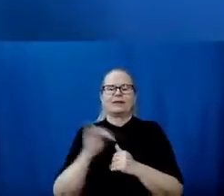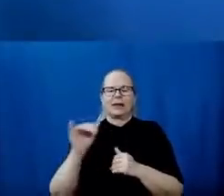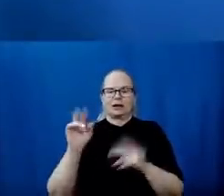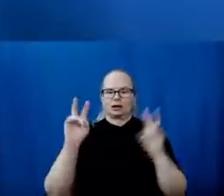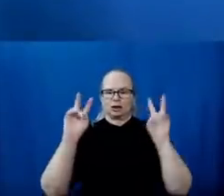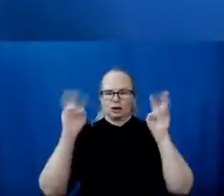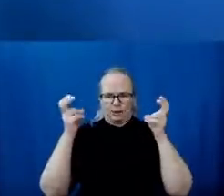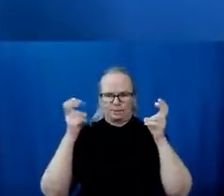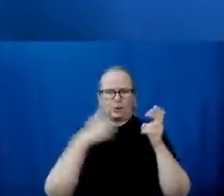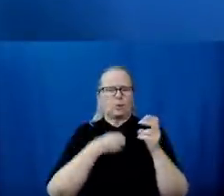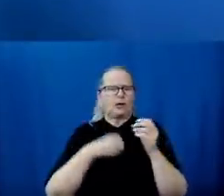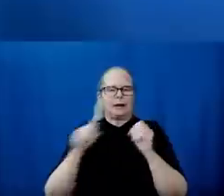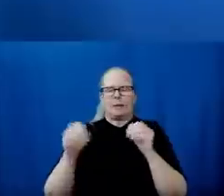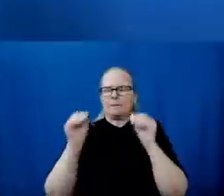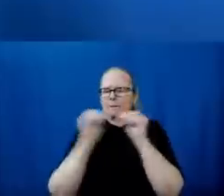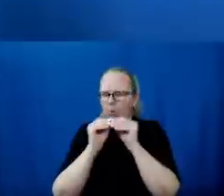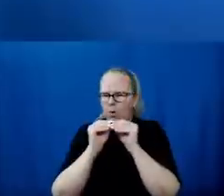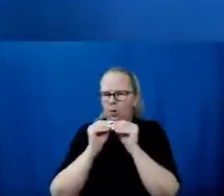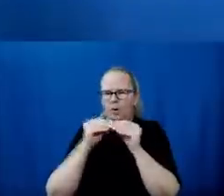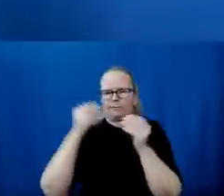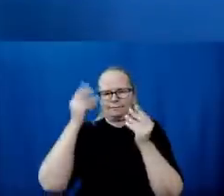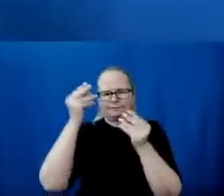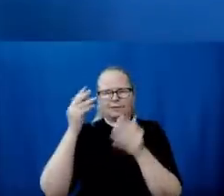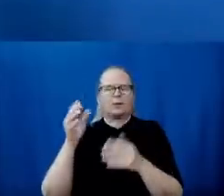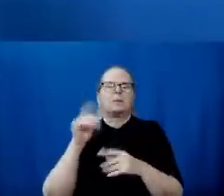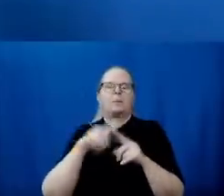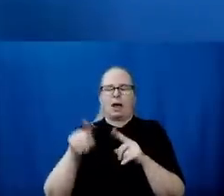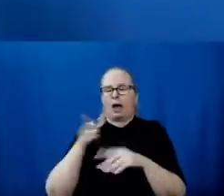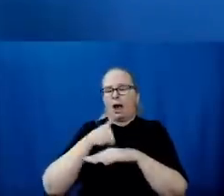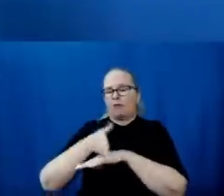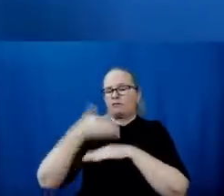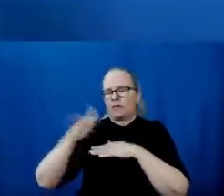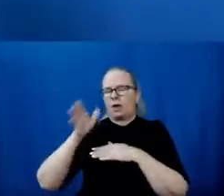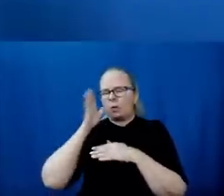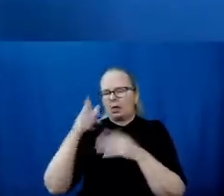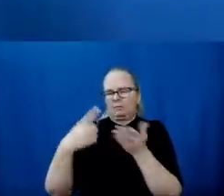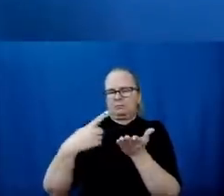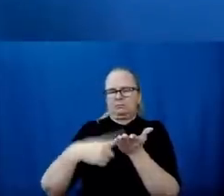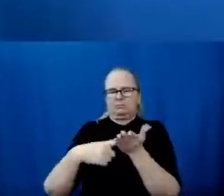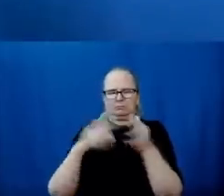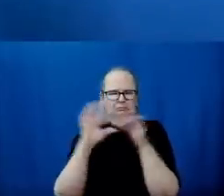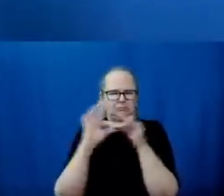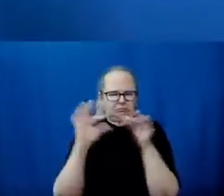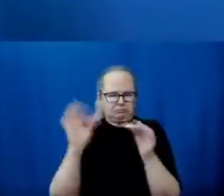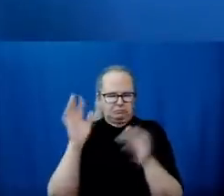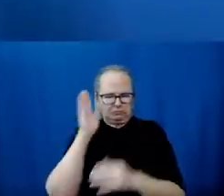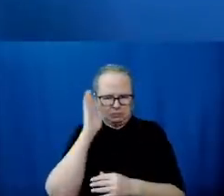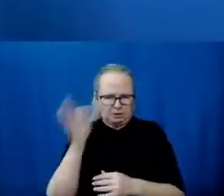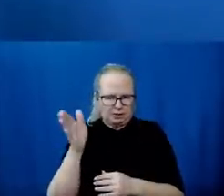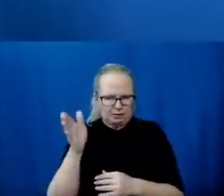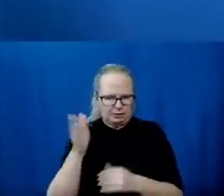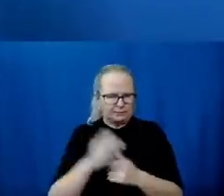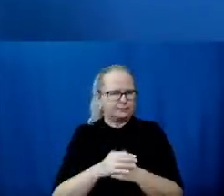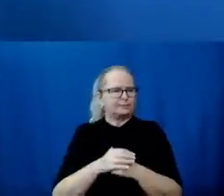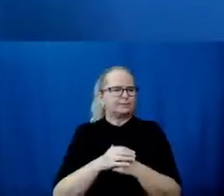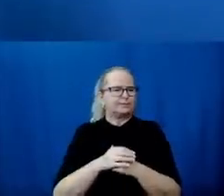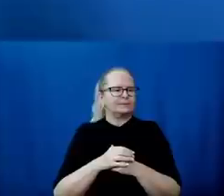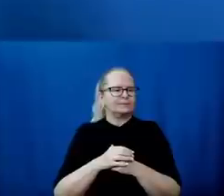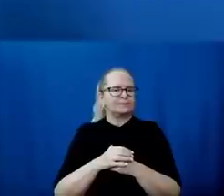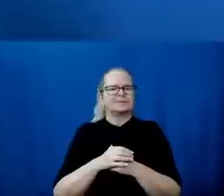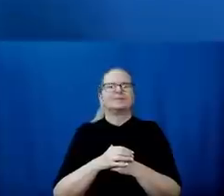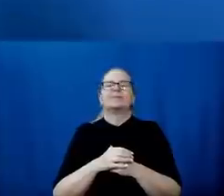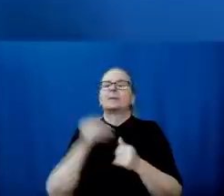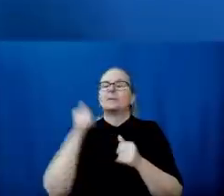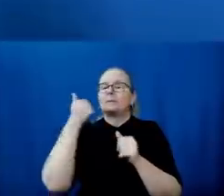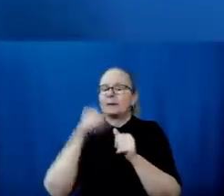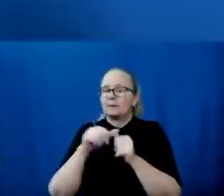which I wish I had more information on, and after today, I know that I will. As we get going, as per usual, I'm going to bring up Dr. Vipond to take a look